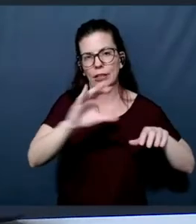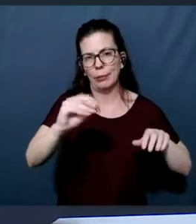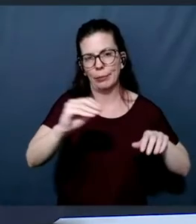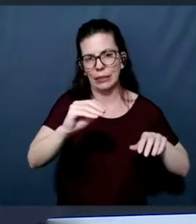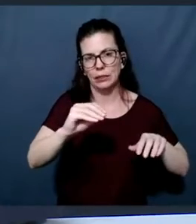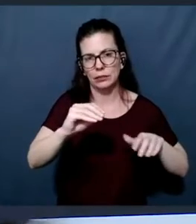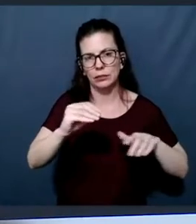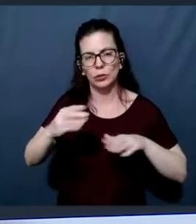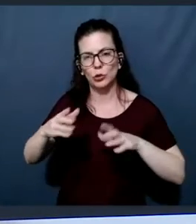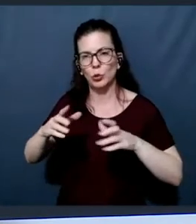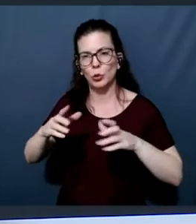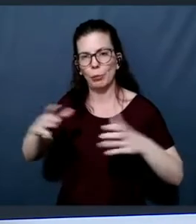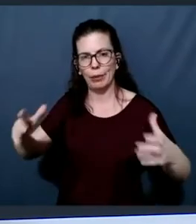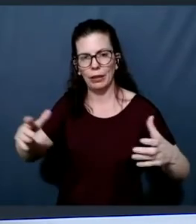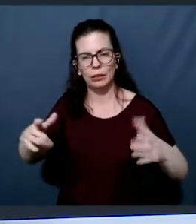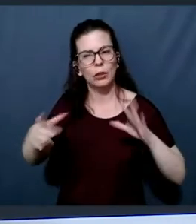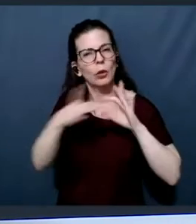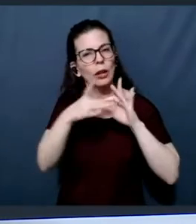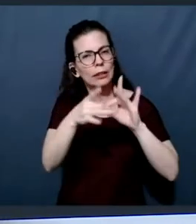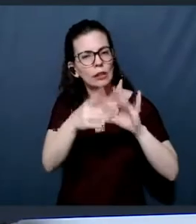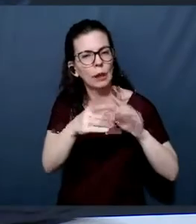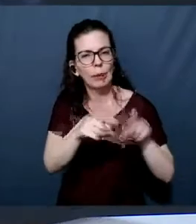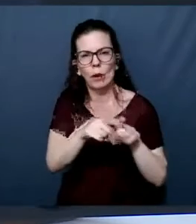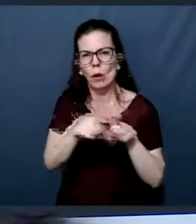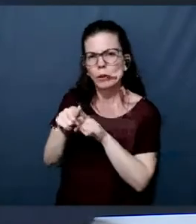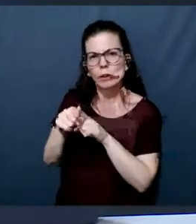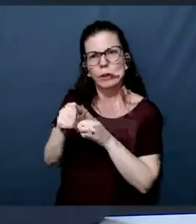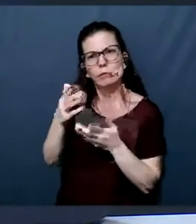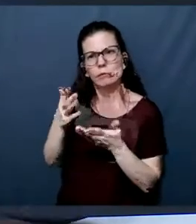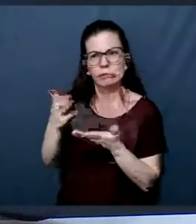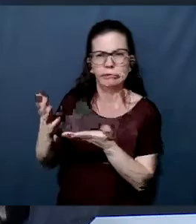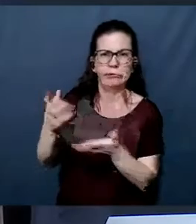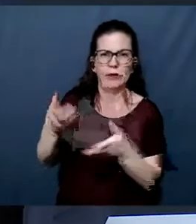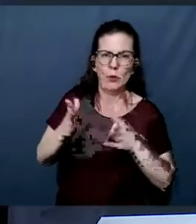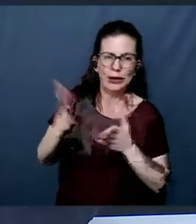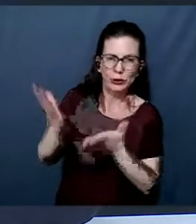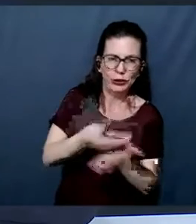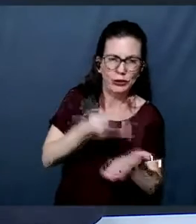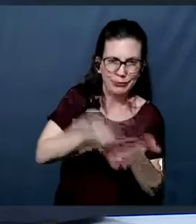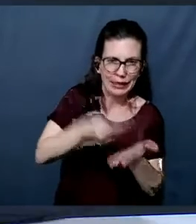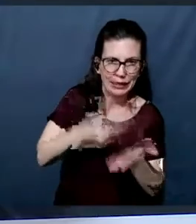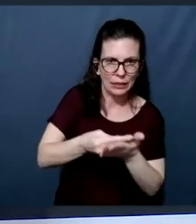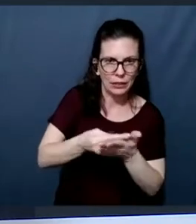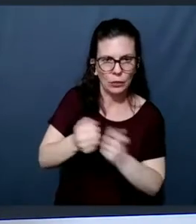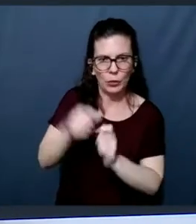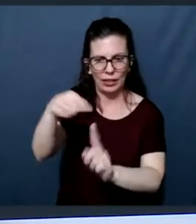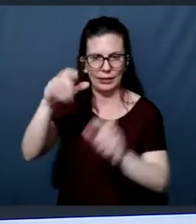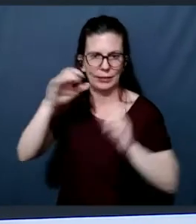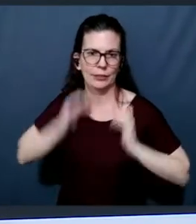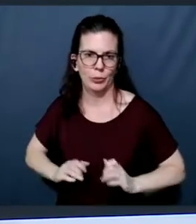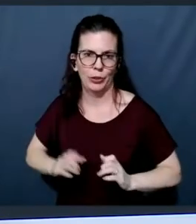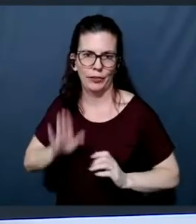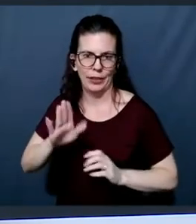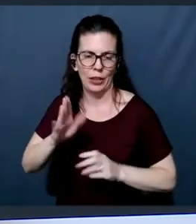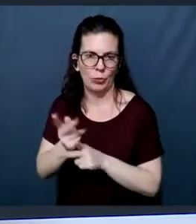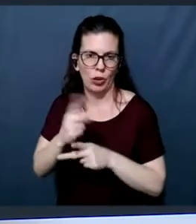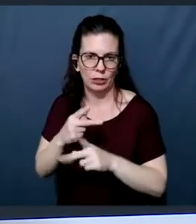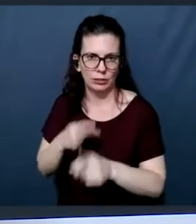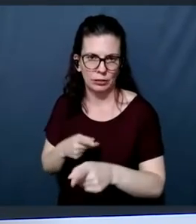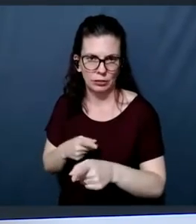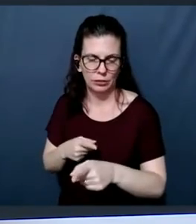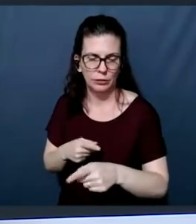not only a relationship, but a meaningful revenue stream with the end consumer of their products. And the benefit of